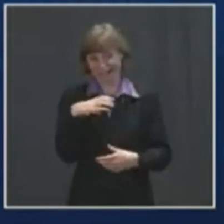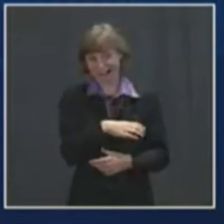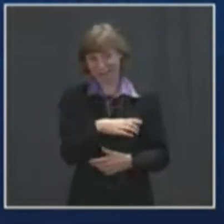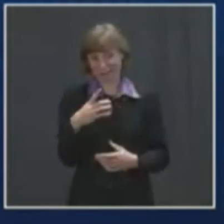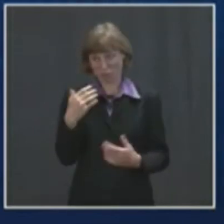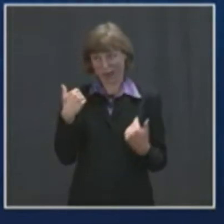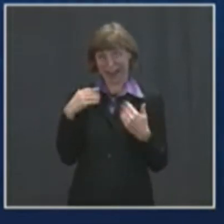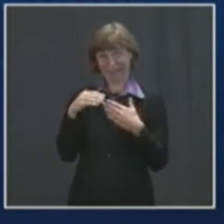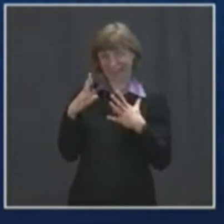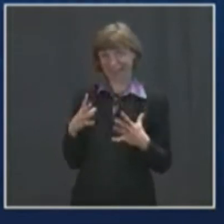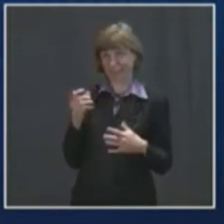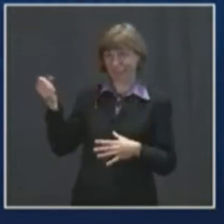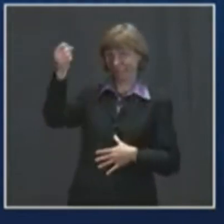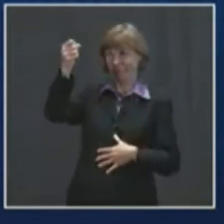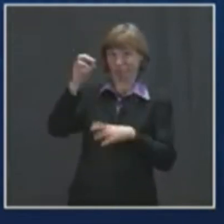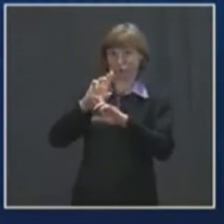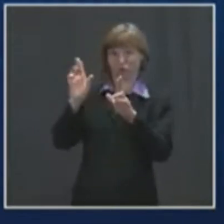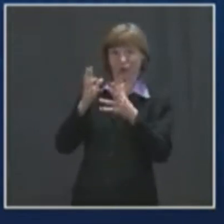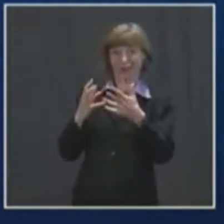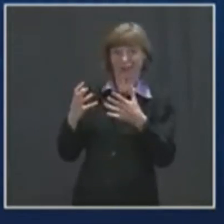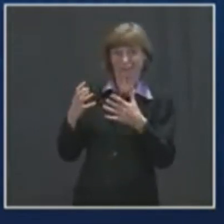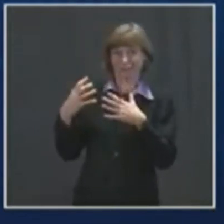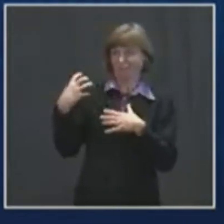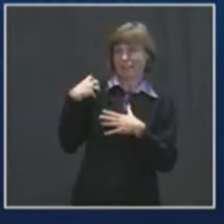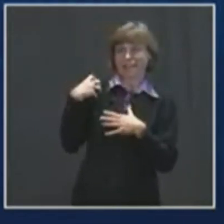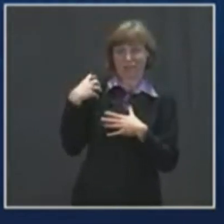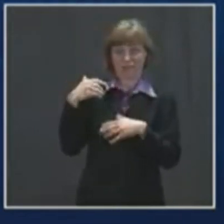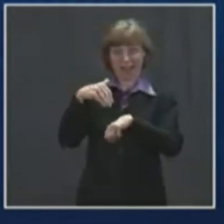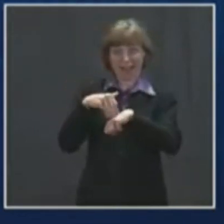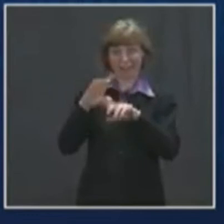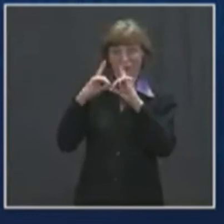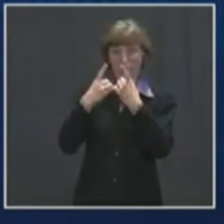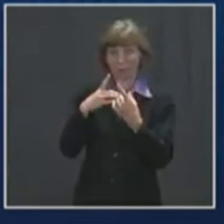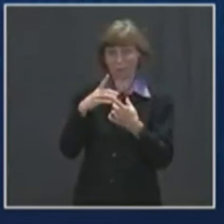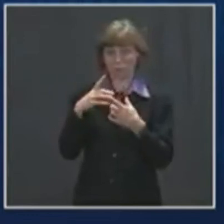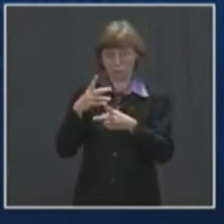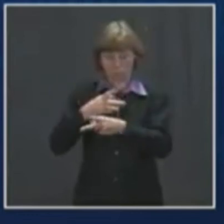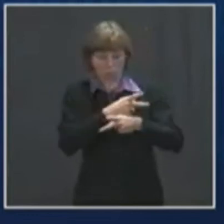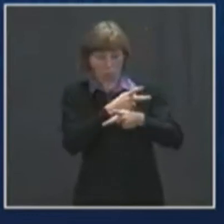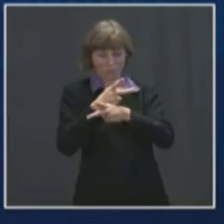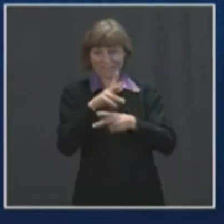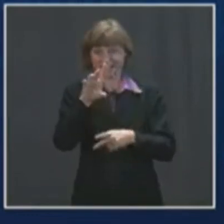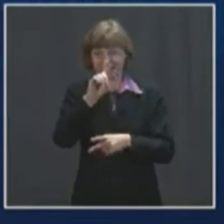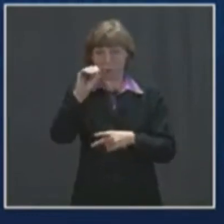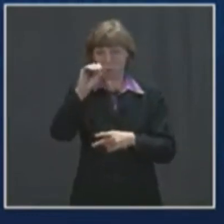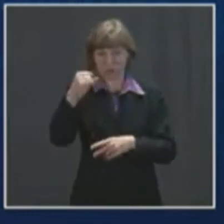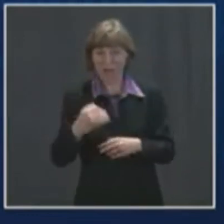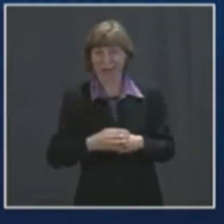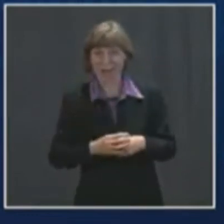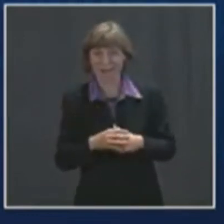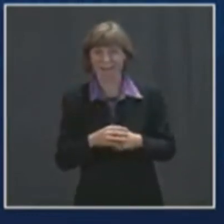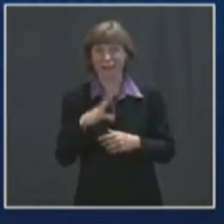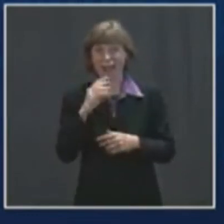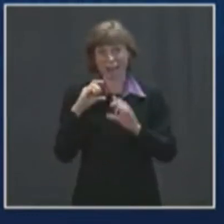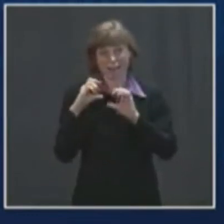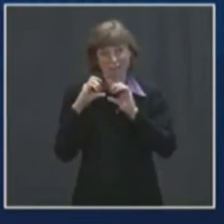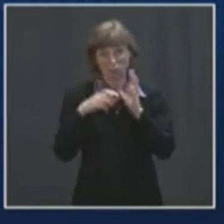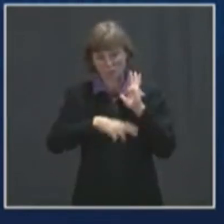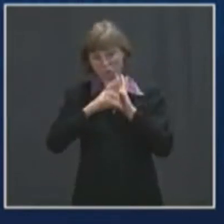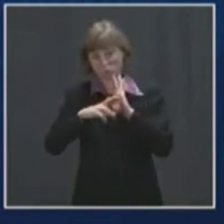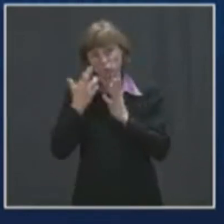of the department who can oversee an independent Justice Department and ongoing effort and review any ongoing efforts